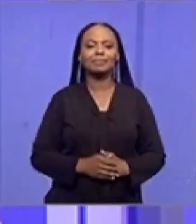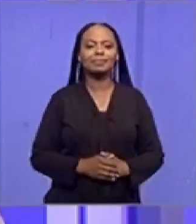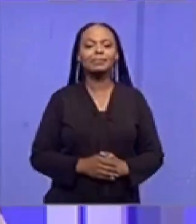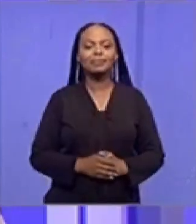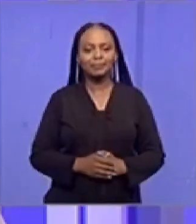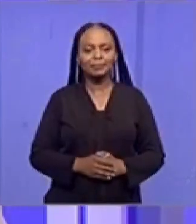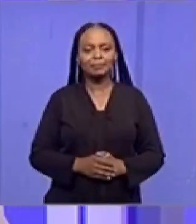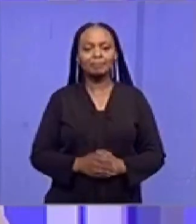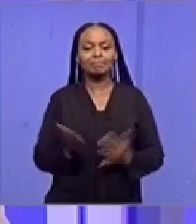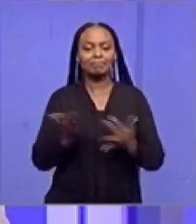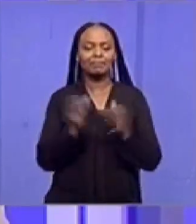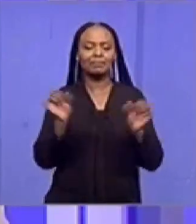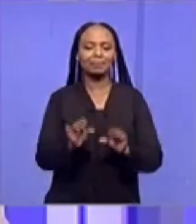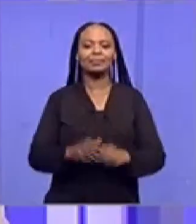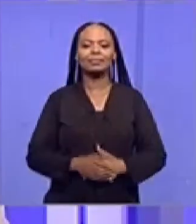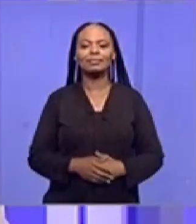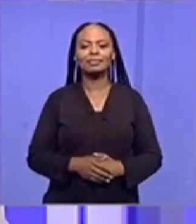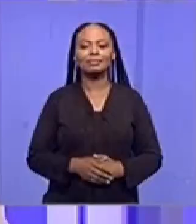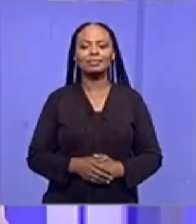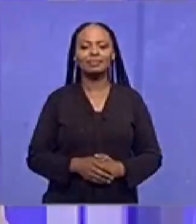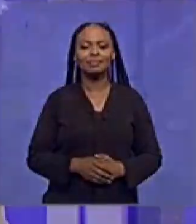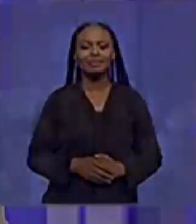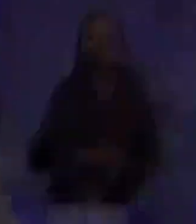boa se ke la šuta